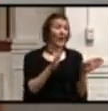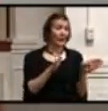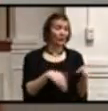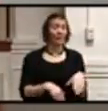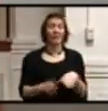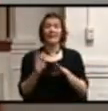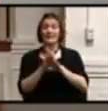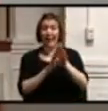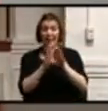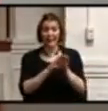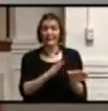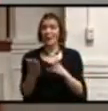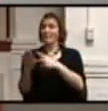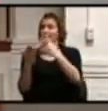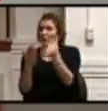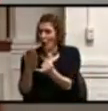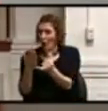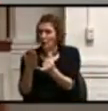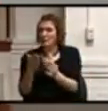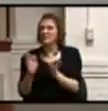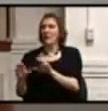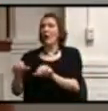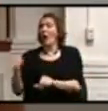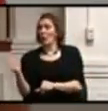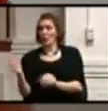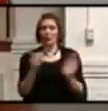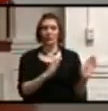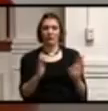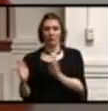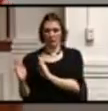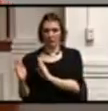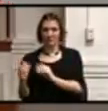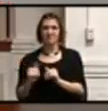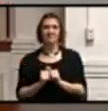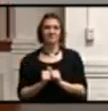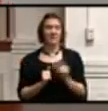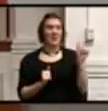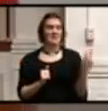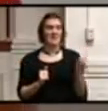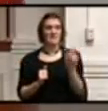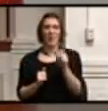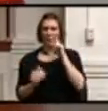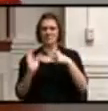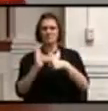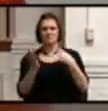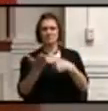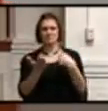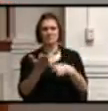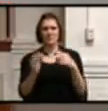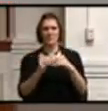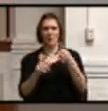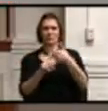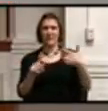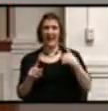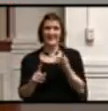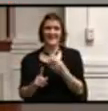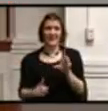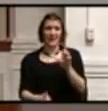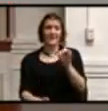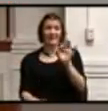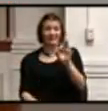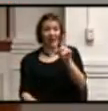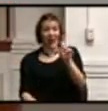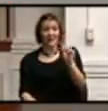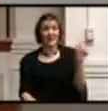development funds, capital project funds, and other governmental funds. And we'll go over those in a few minutes just so you can see how many funds